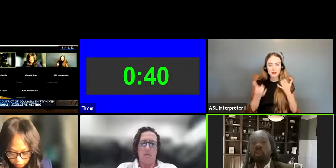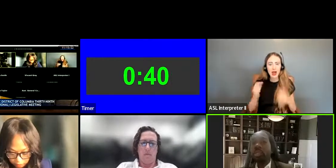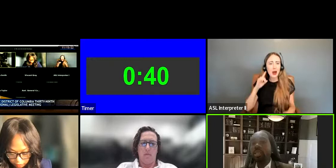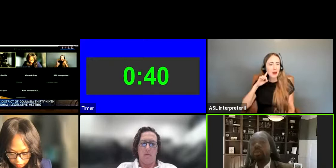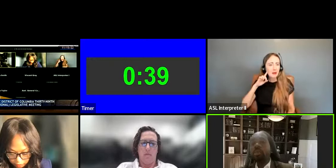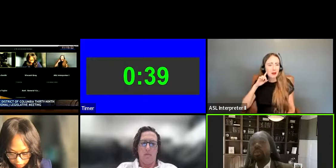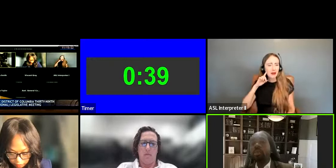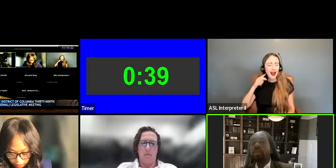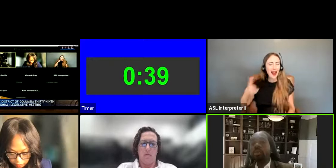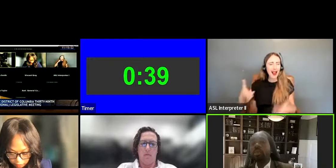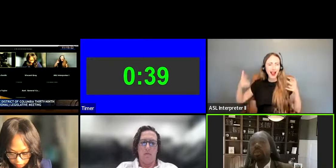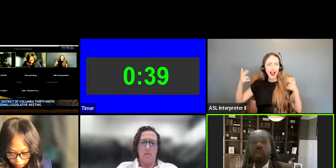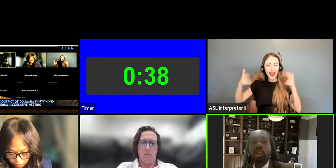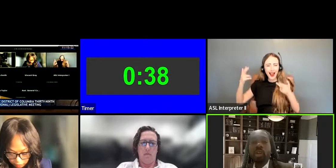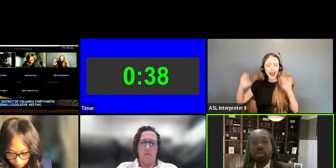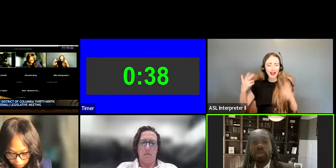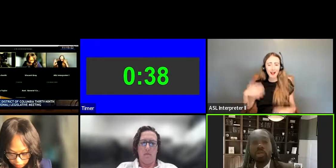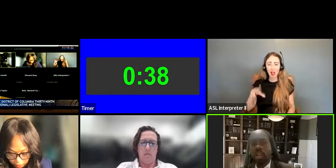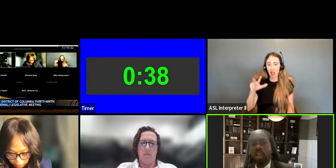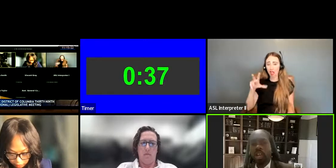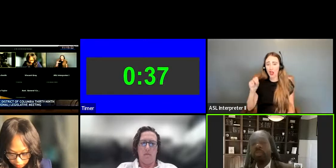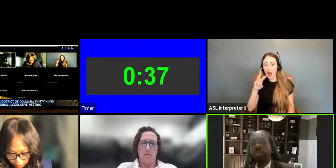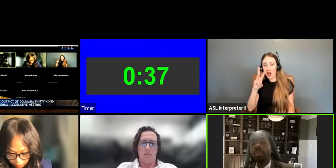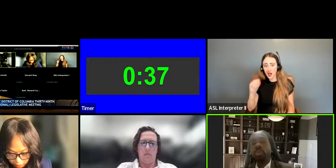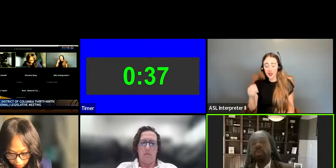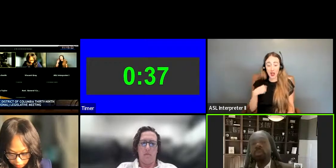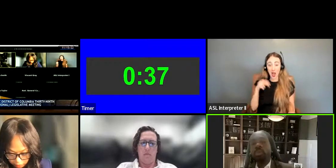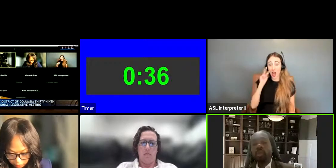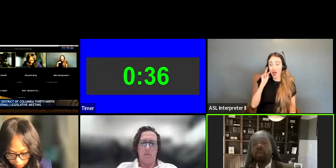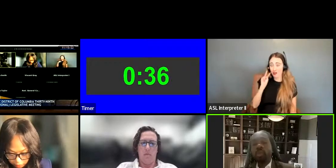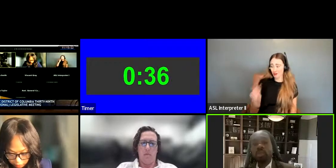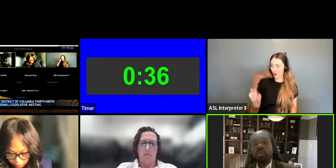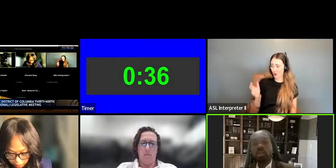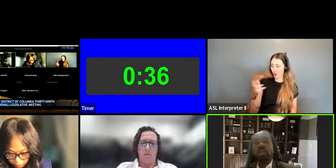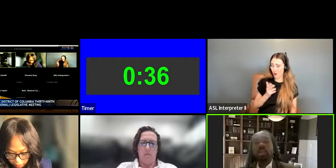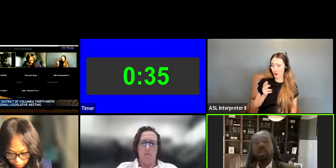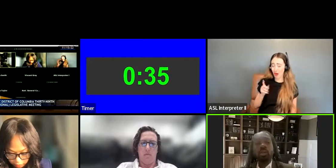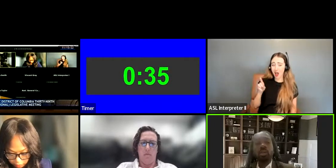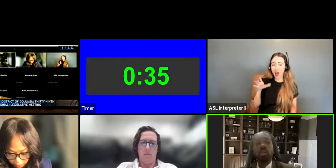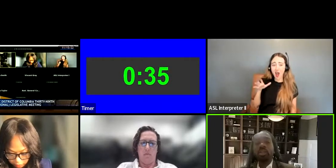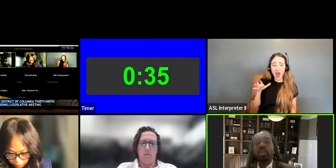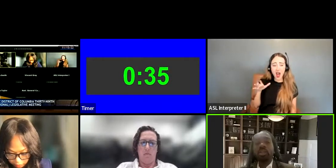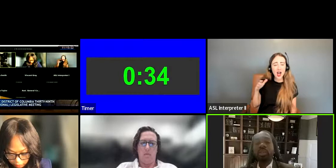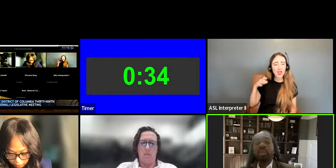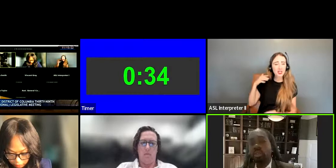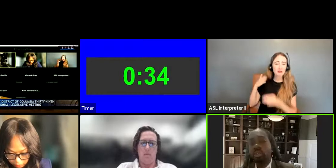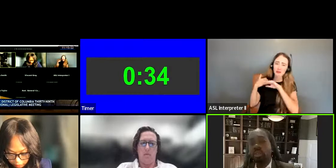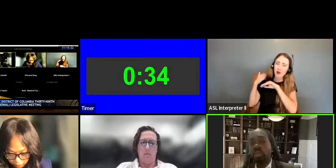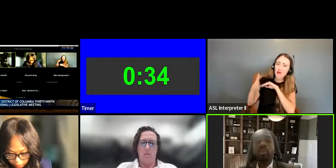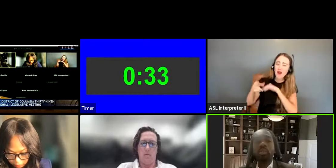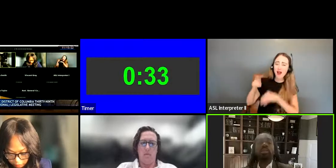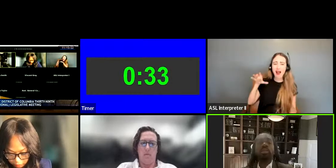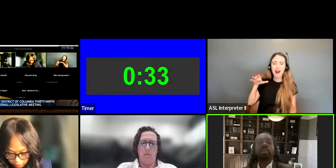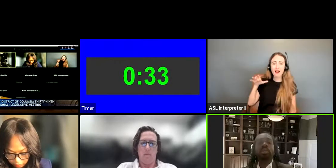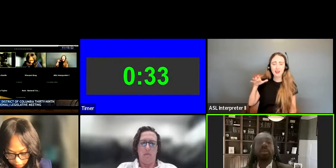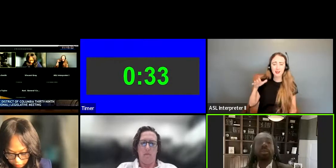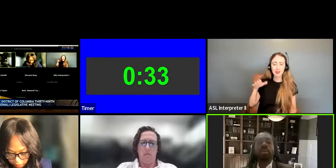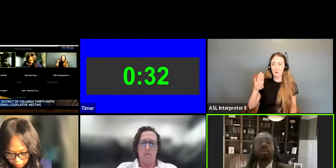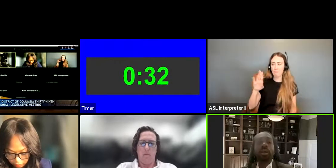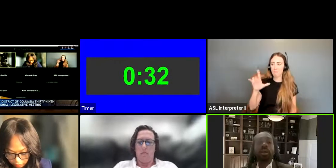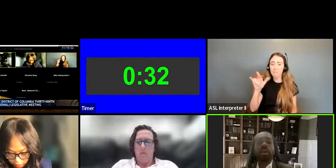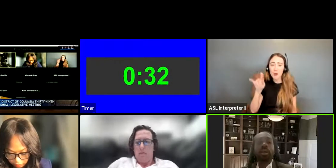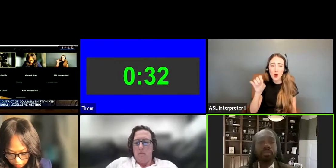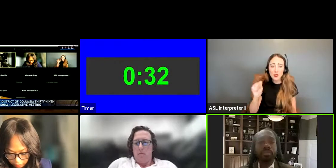off 30, 40, 60. I even went to a crime scene, was 100 plus rounds of bullet fragments on the ground at one